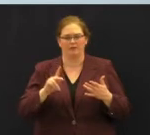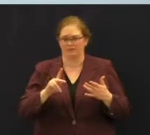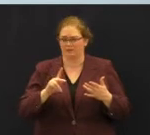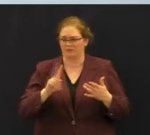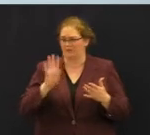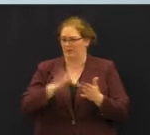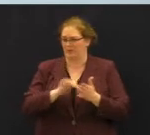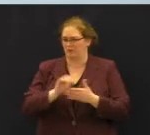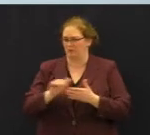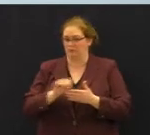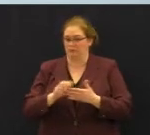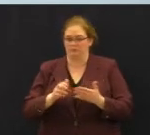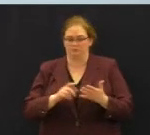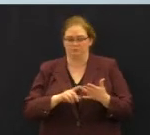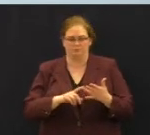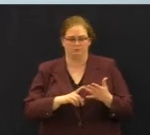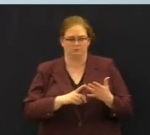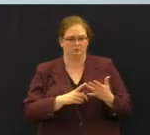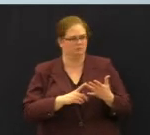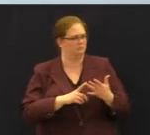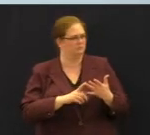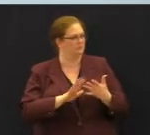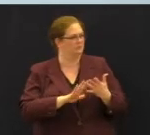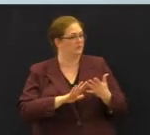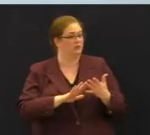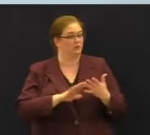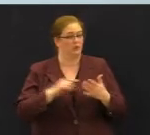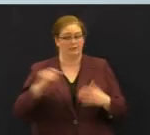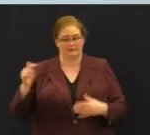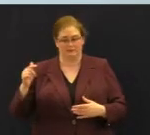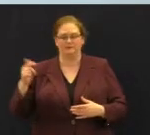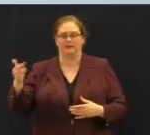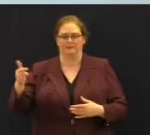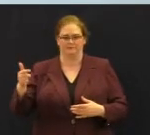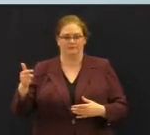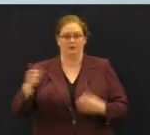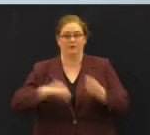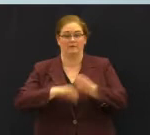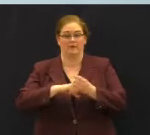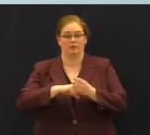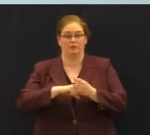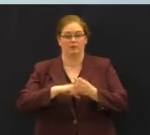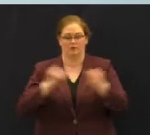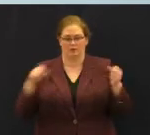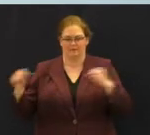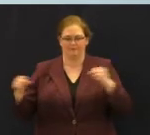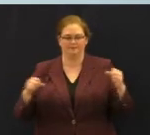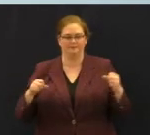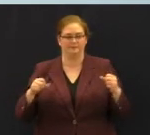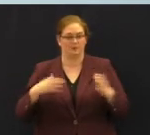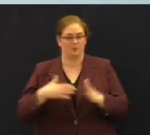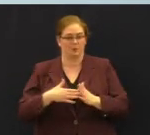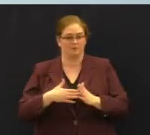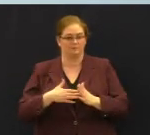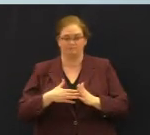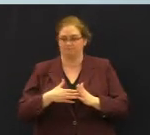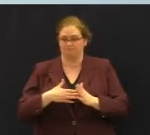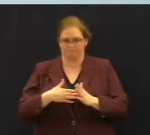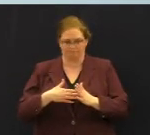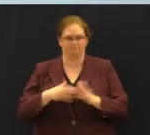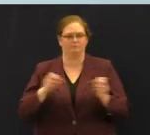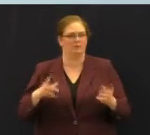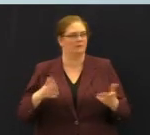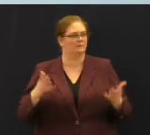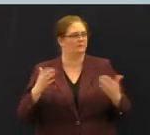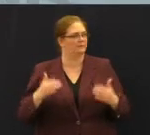$4,000. Terrific. Is there a second? Second. All in favor? Aye. Aye. Opposed? Okay.